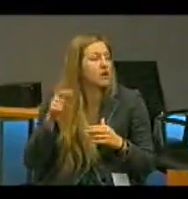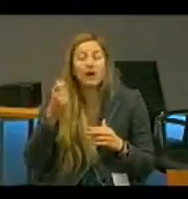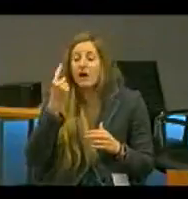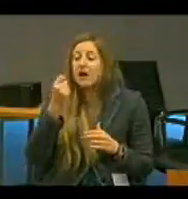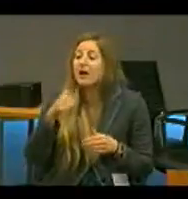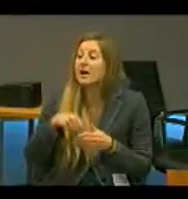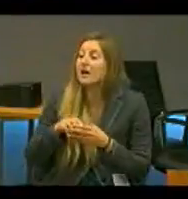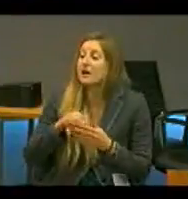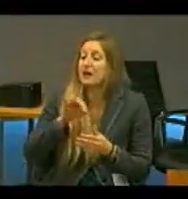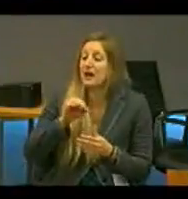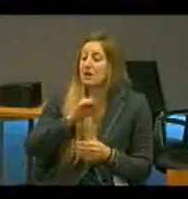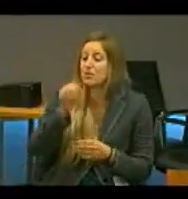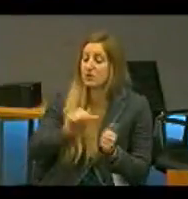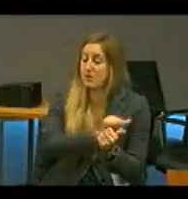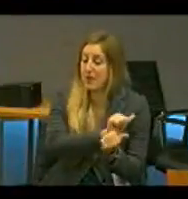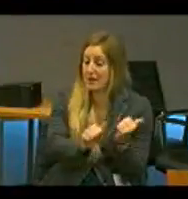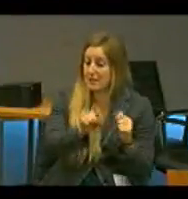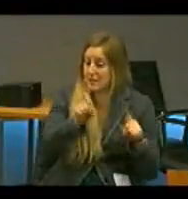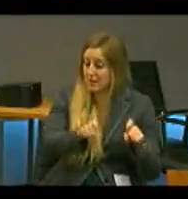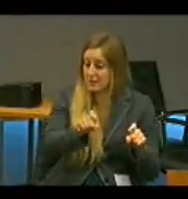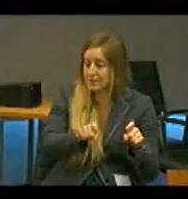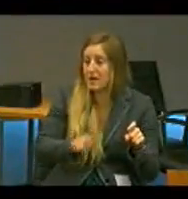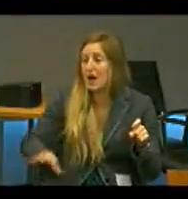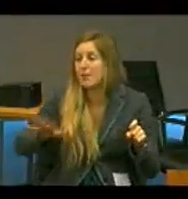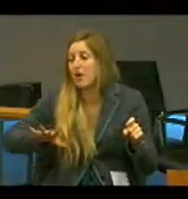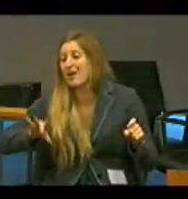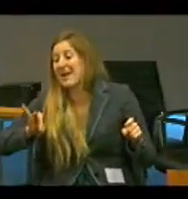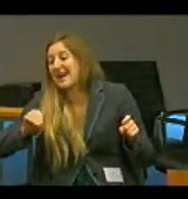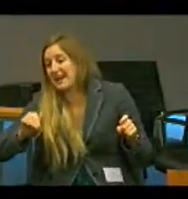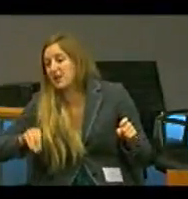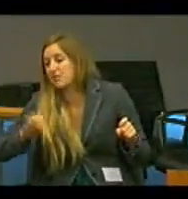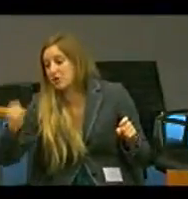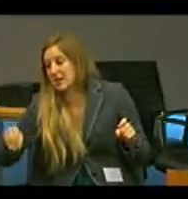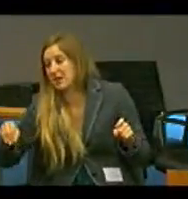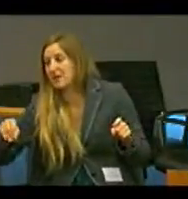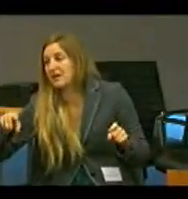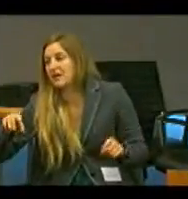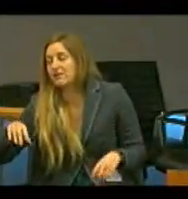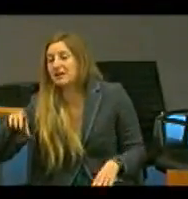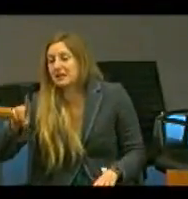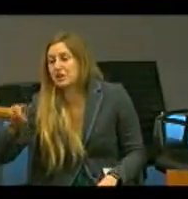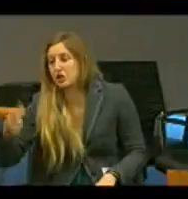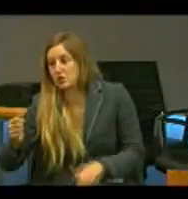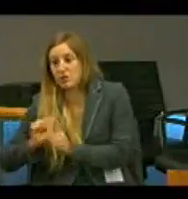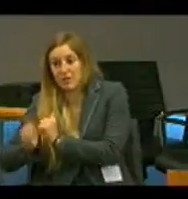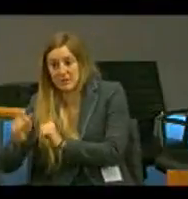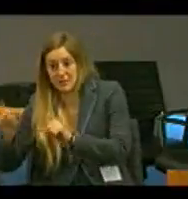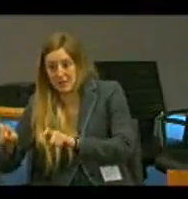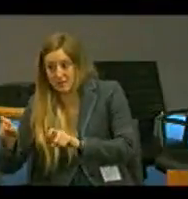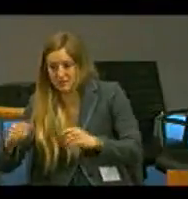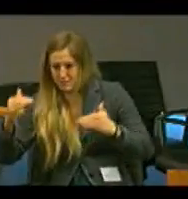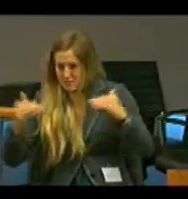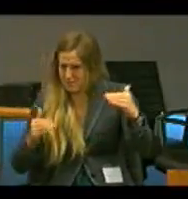test, about 87% of DG would pass the test. Thus,